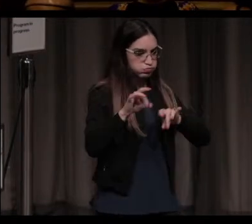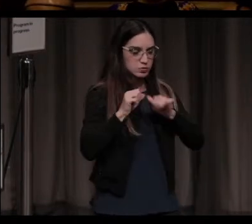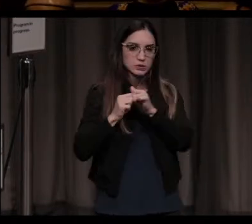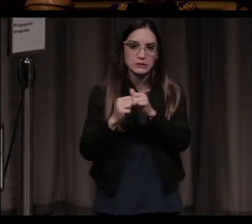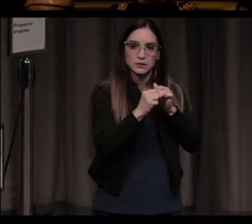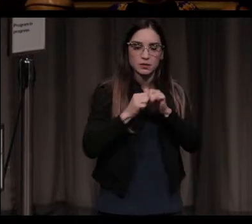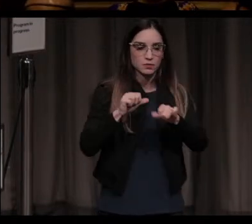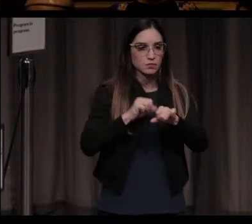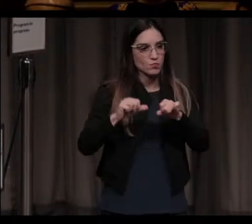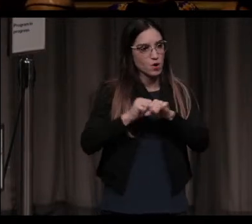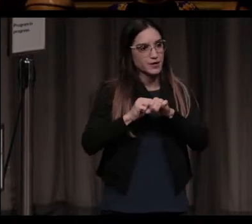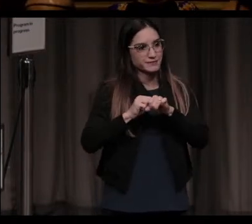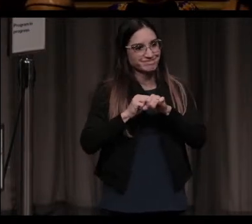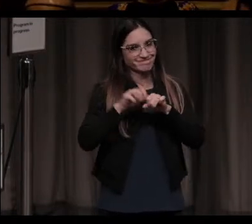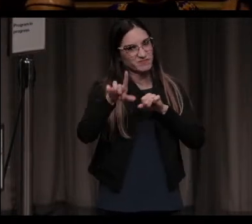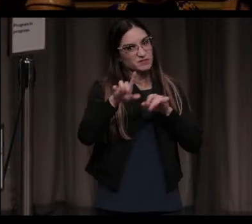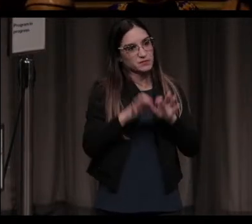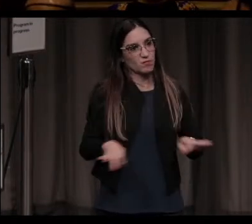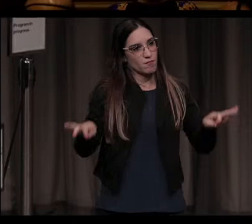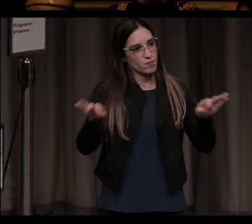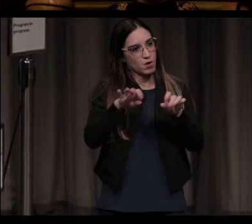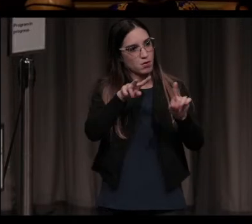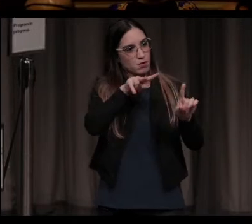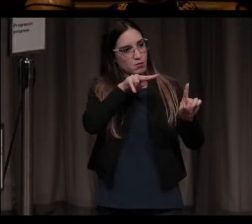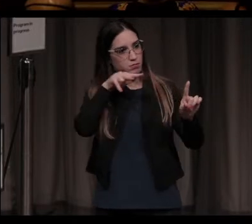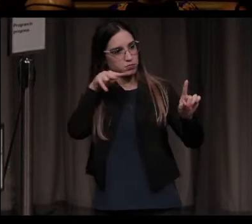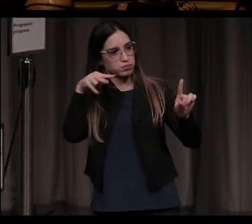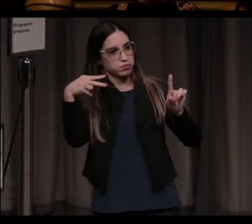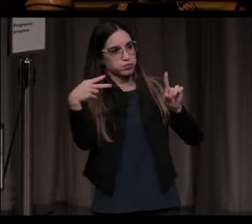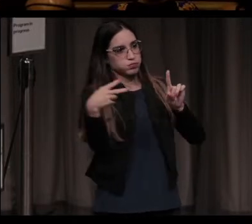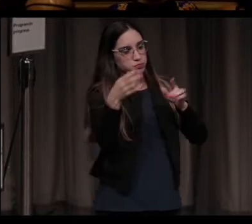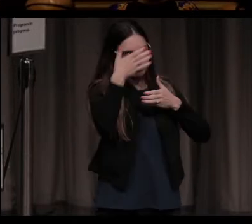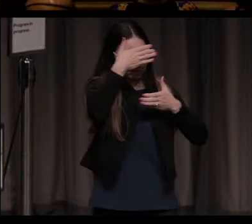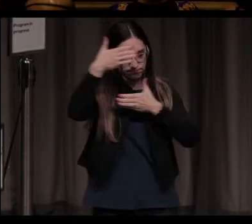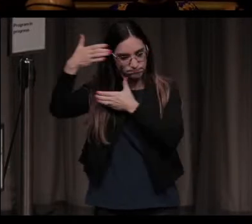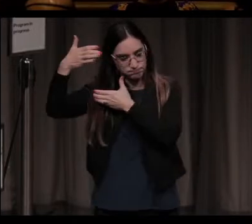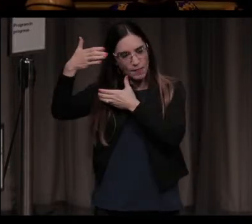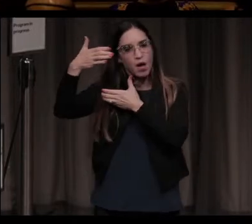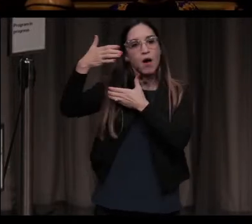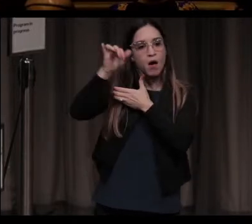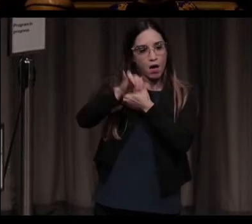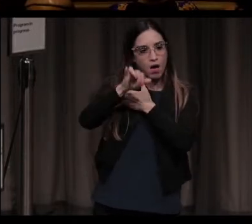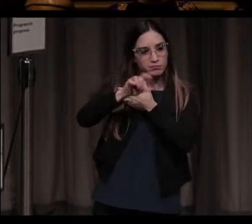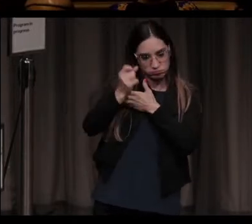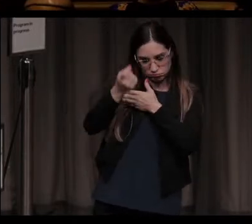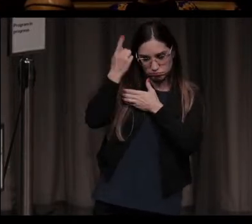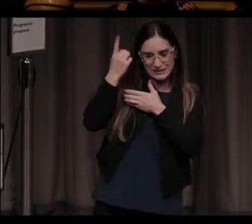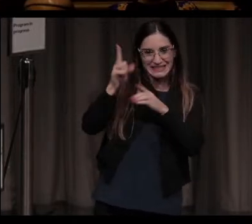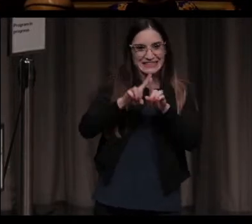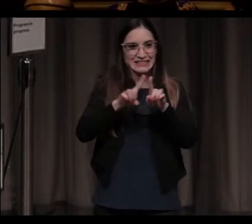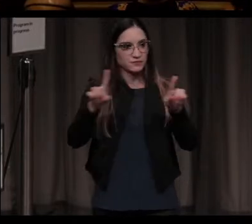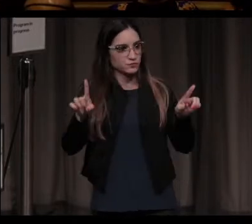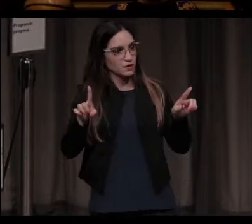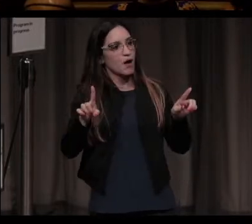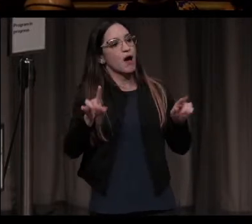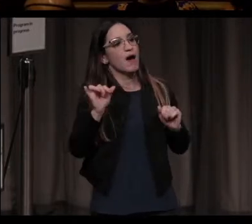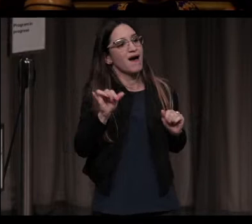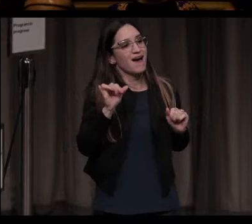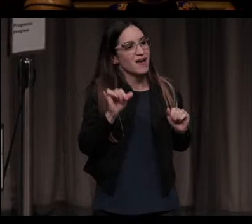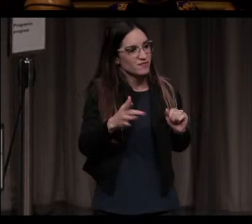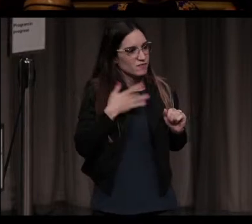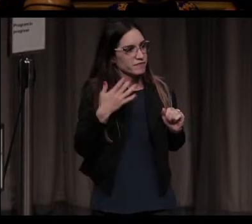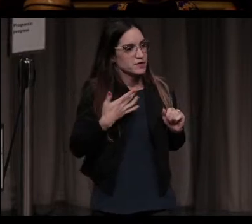that ethnographic lens is ultimately exoticizing us for consumption. It's exoticizing us so we can be safely known